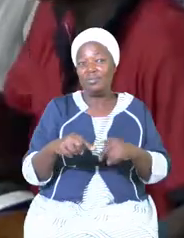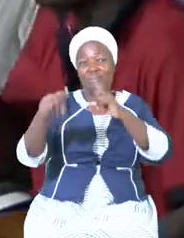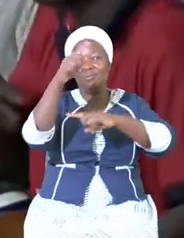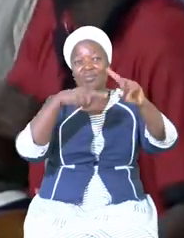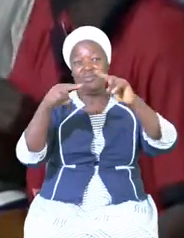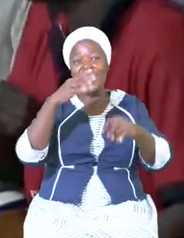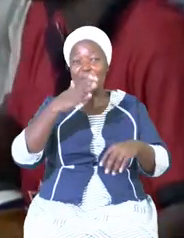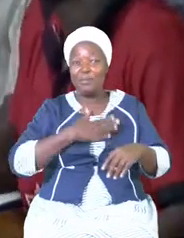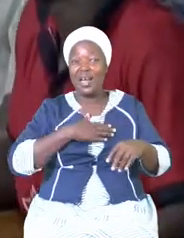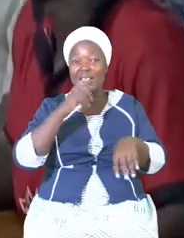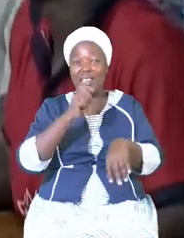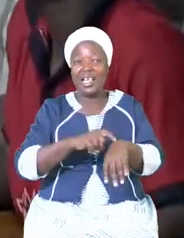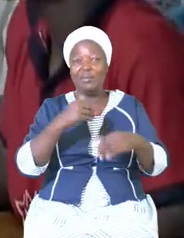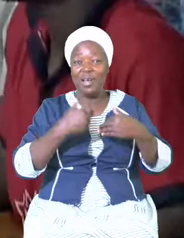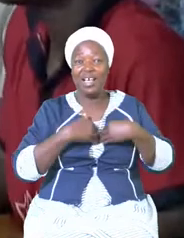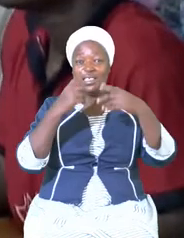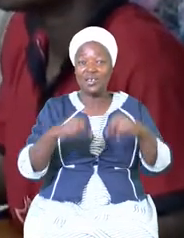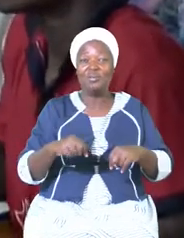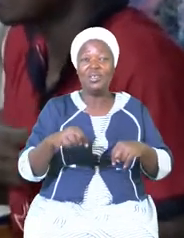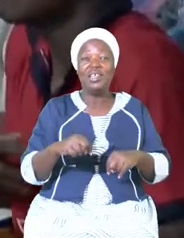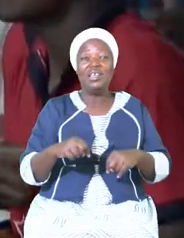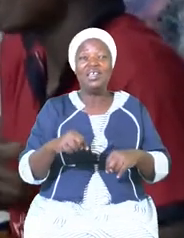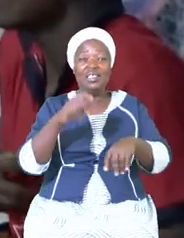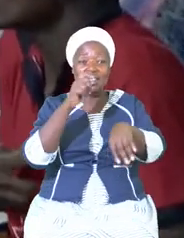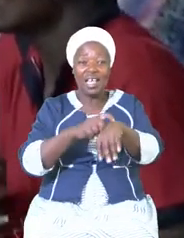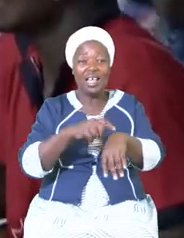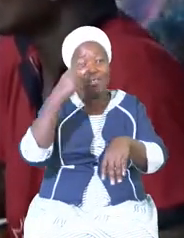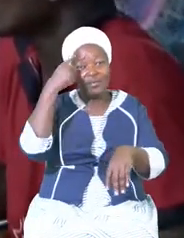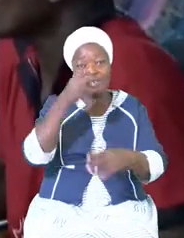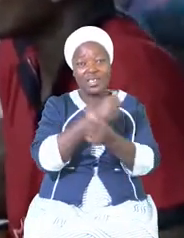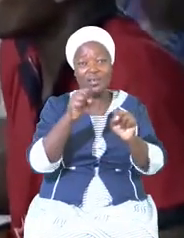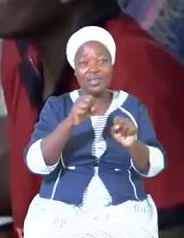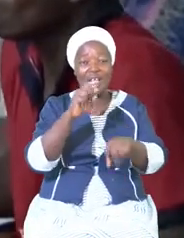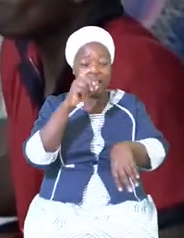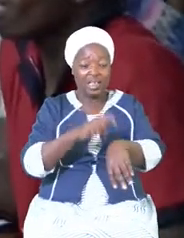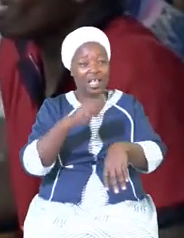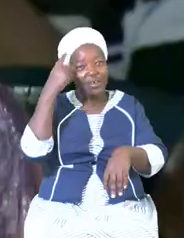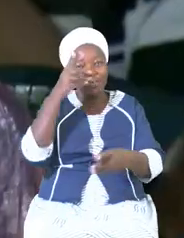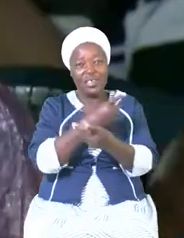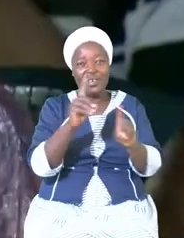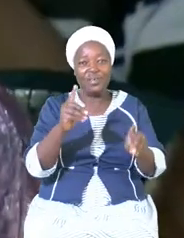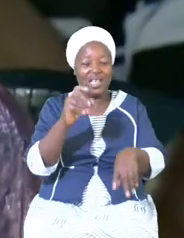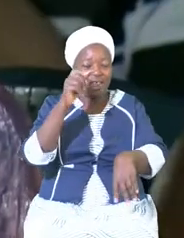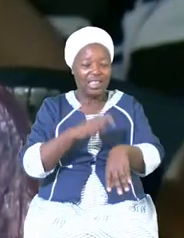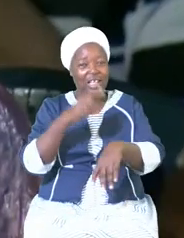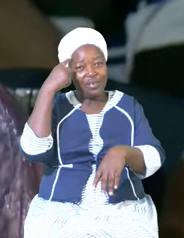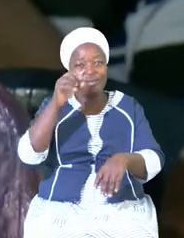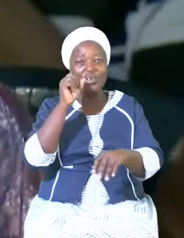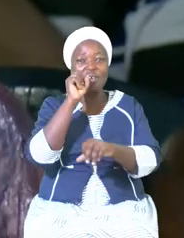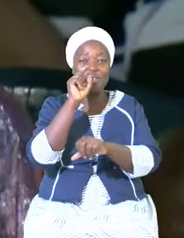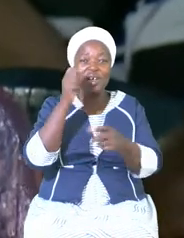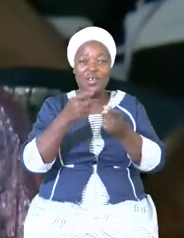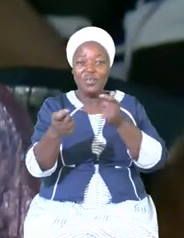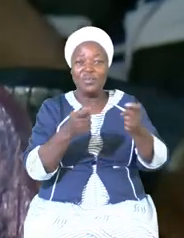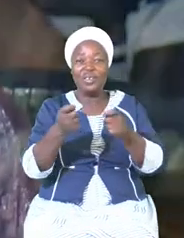come. Time for salvation. Time for deliverance. Time for dominion. Time for